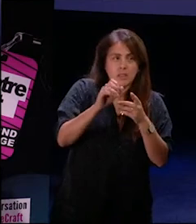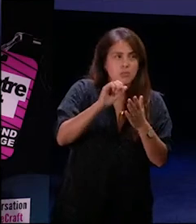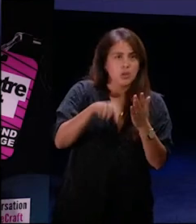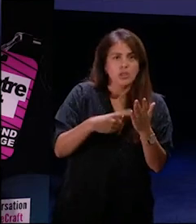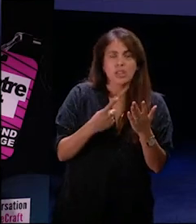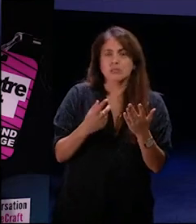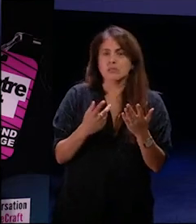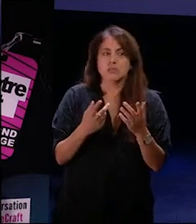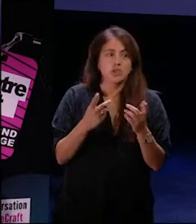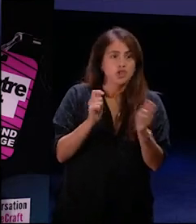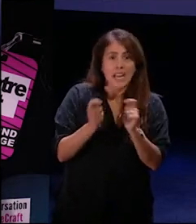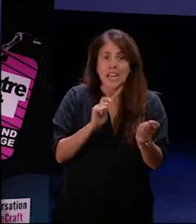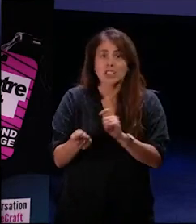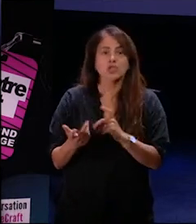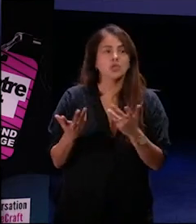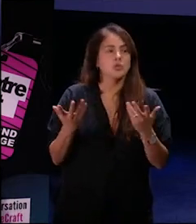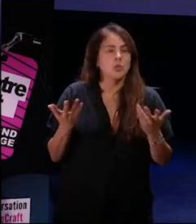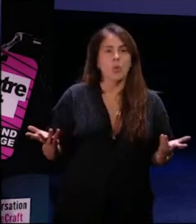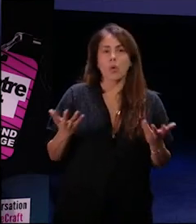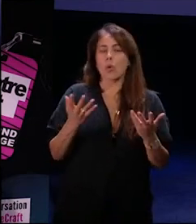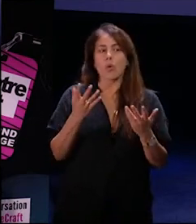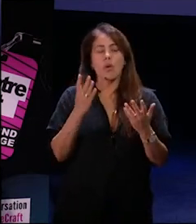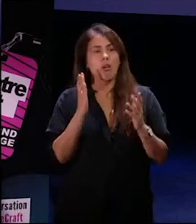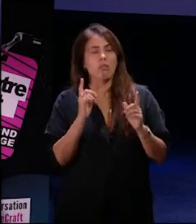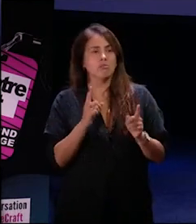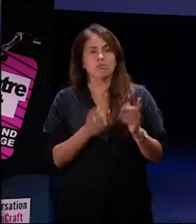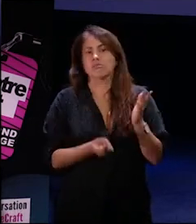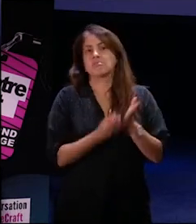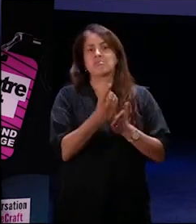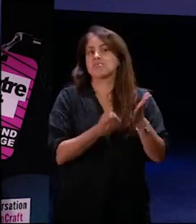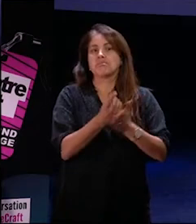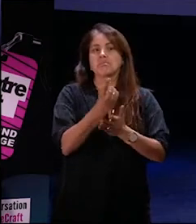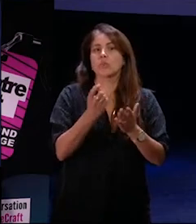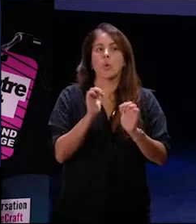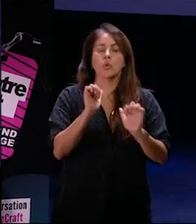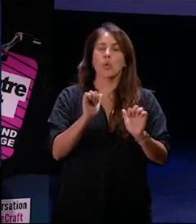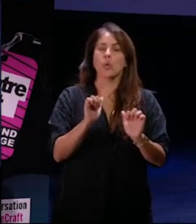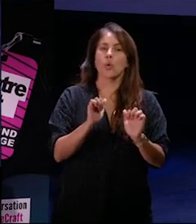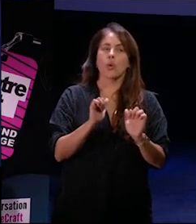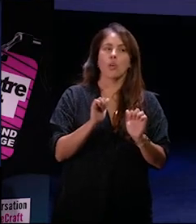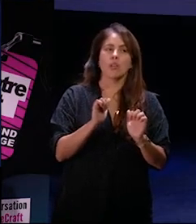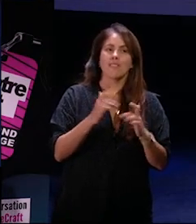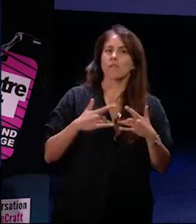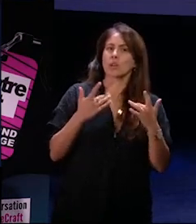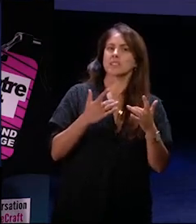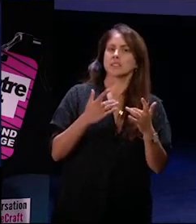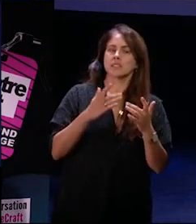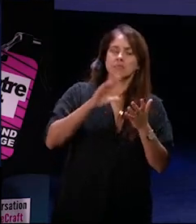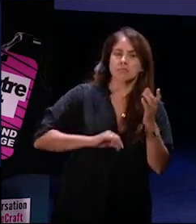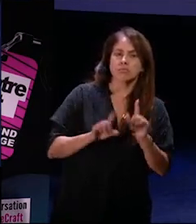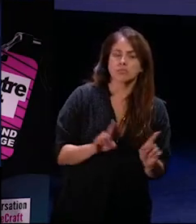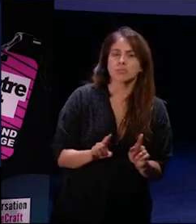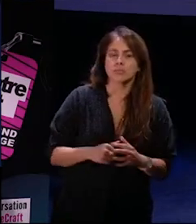yes, if it changes all the time, or whether it's a consolidation of your voice that you also all touched